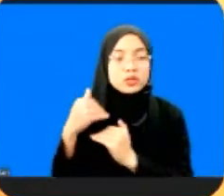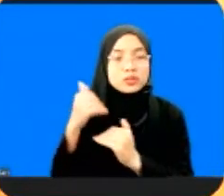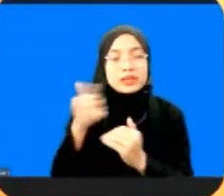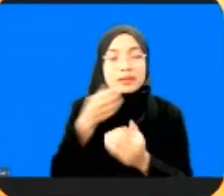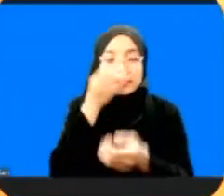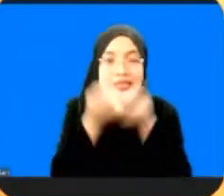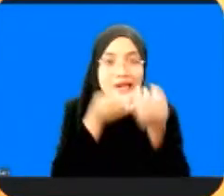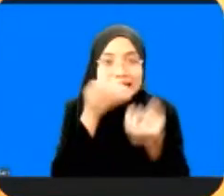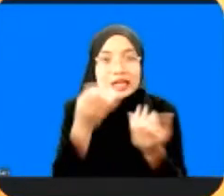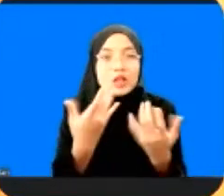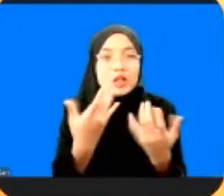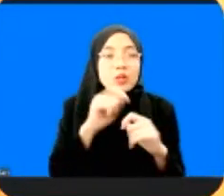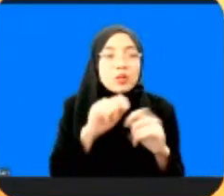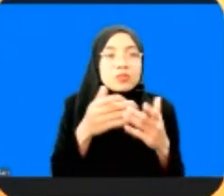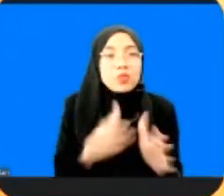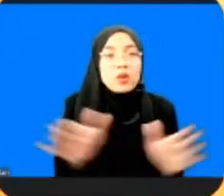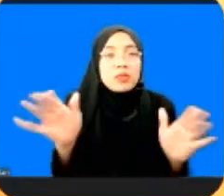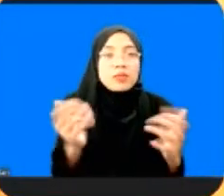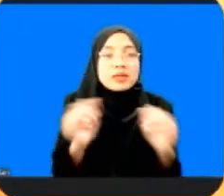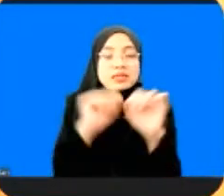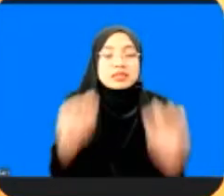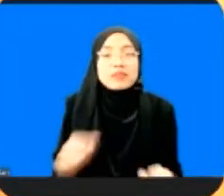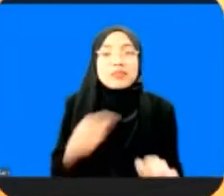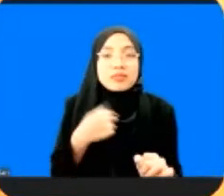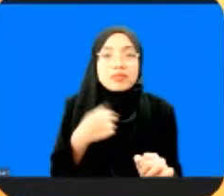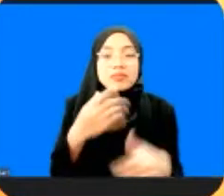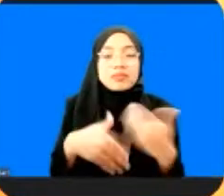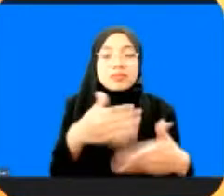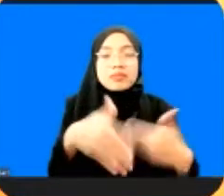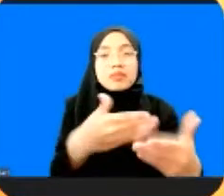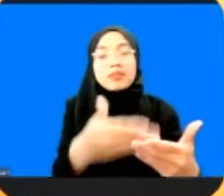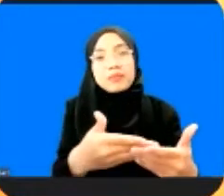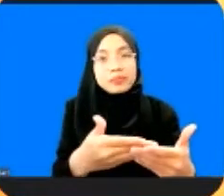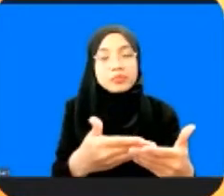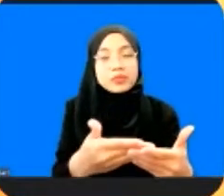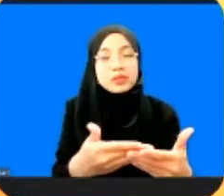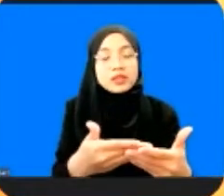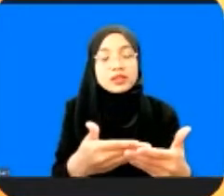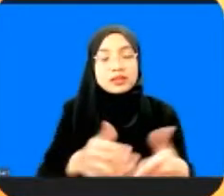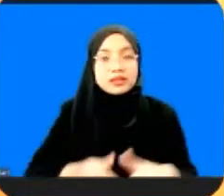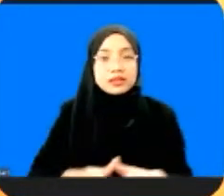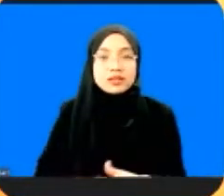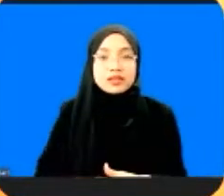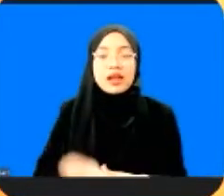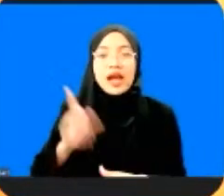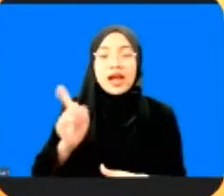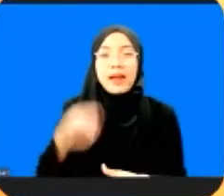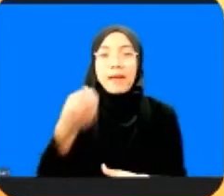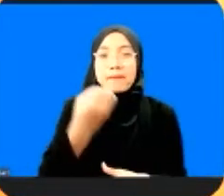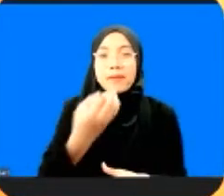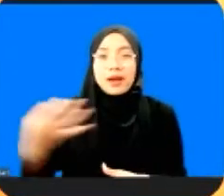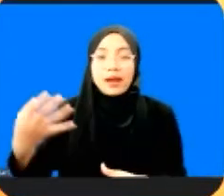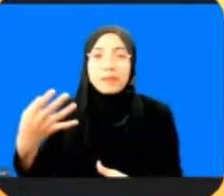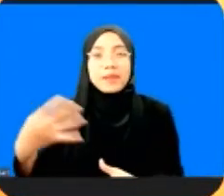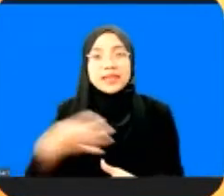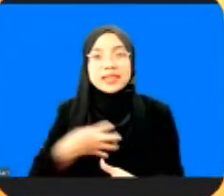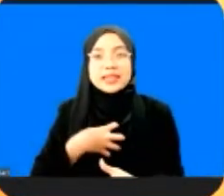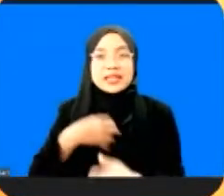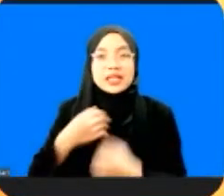system, even the quantitative measure of the effectiveness of our system.